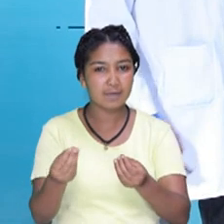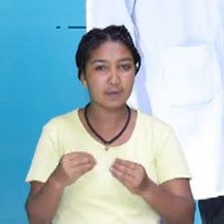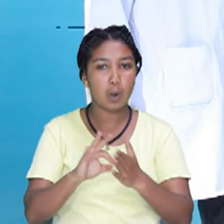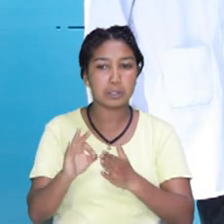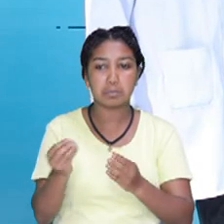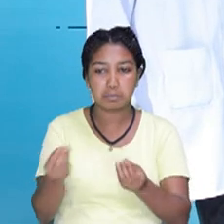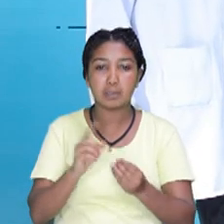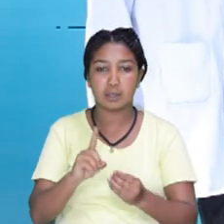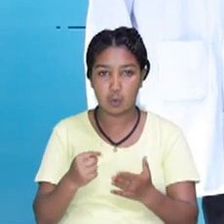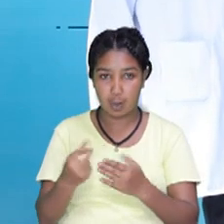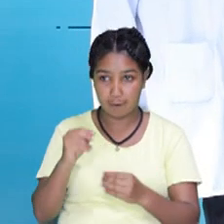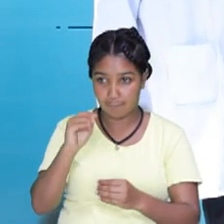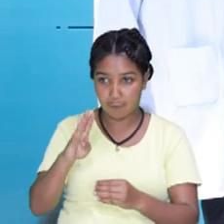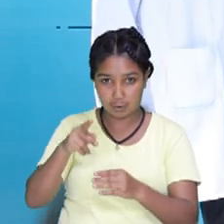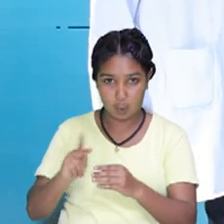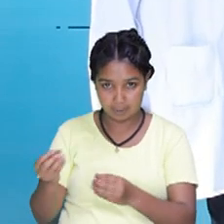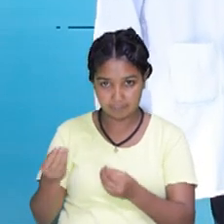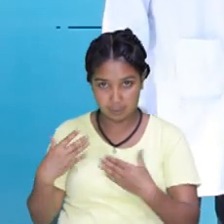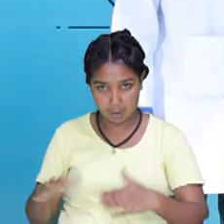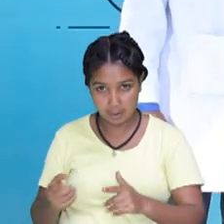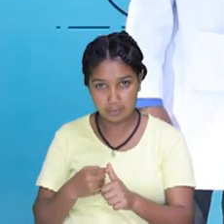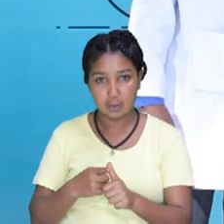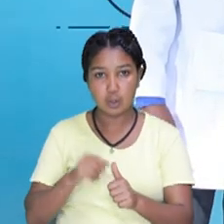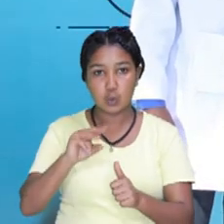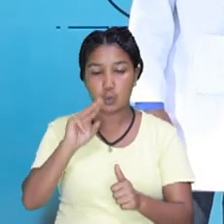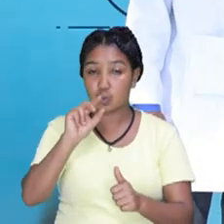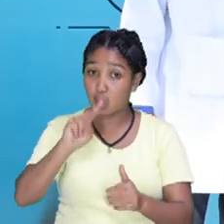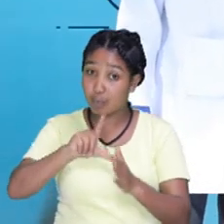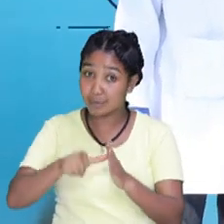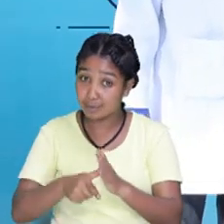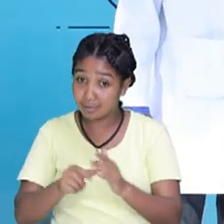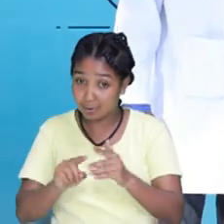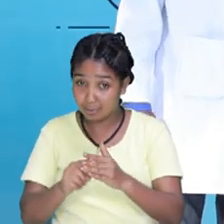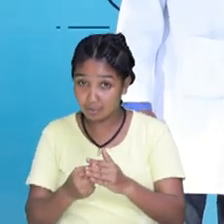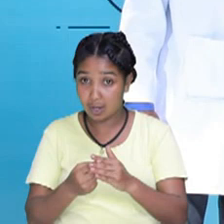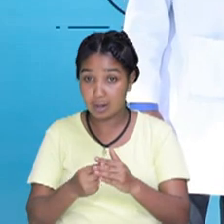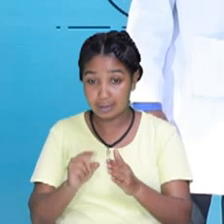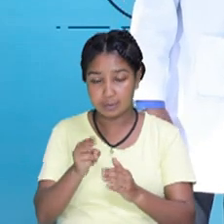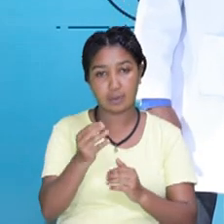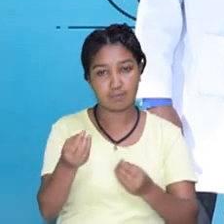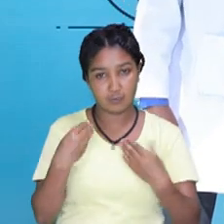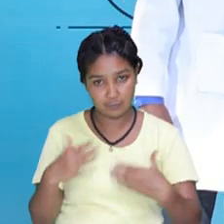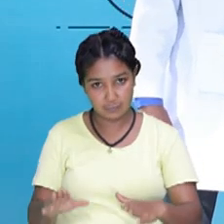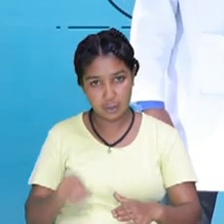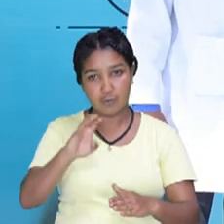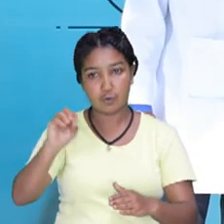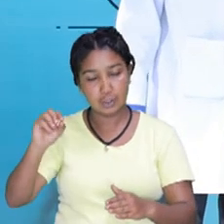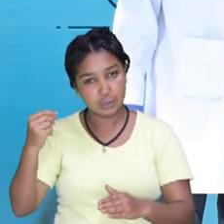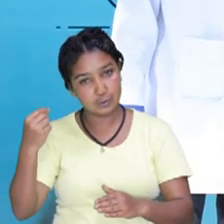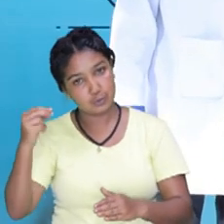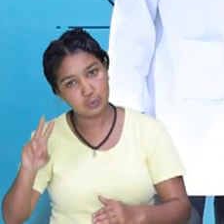given quantities? Here we have 4 kilogram. 2 meters per second is the initial speed. 42 joule